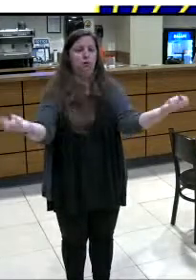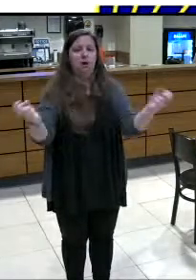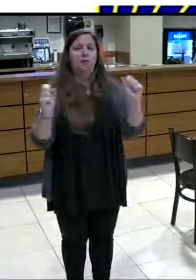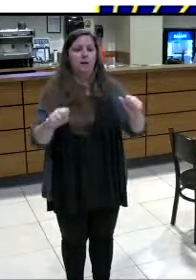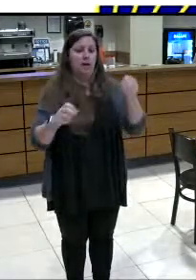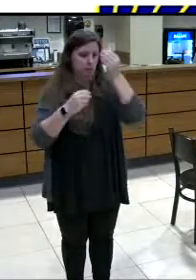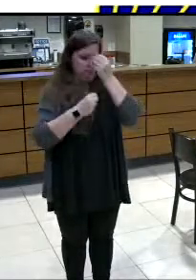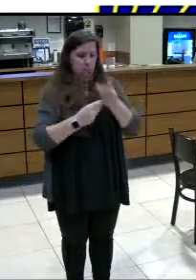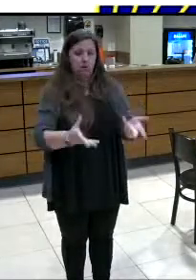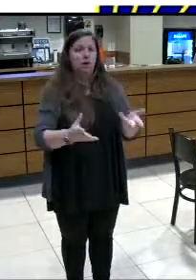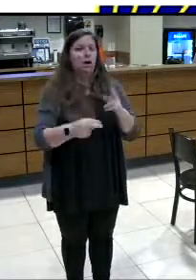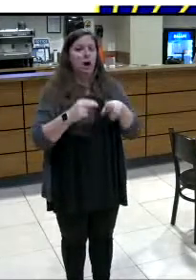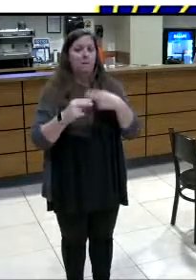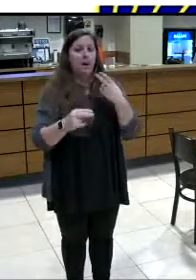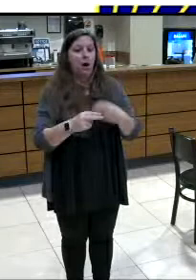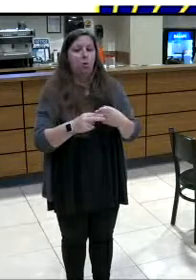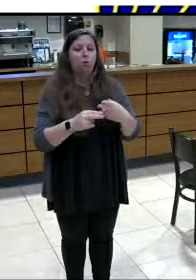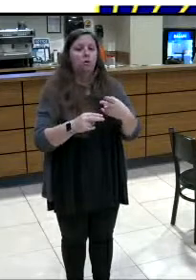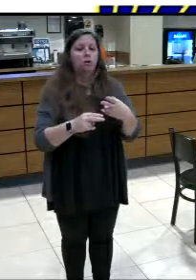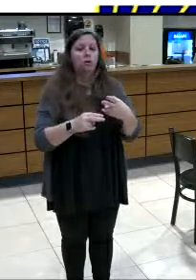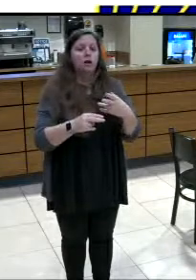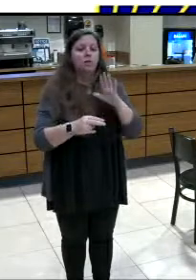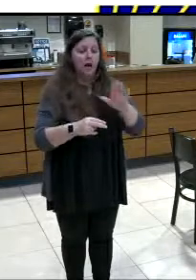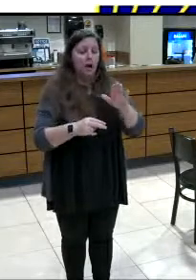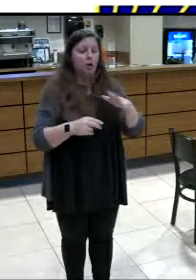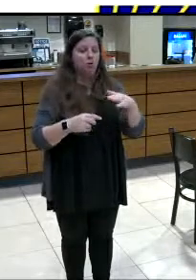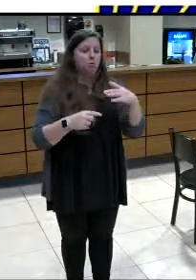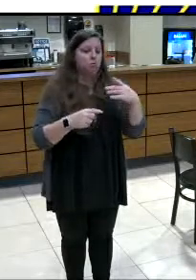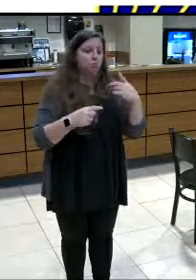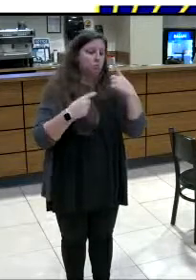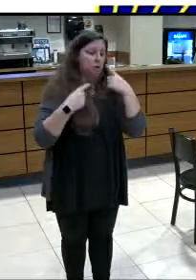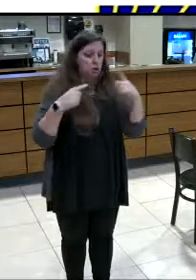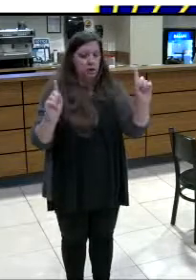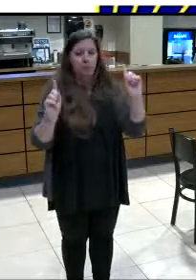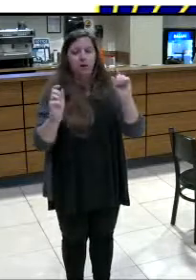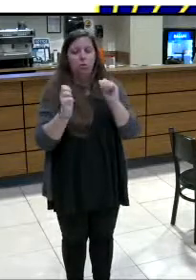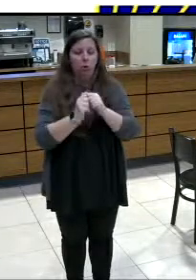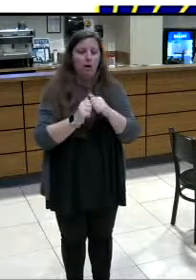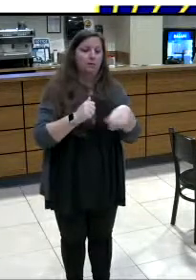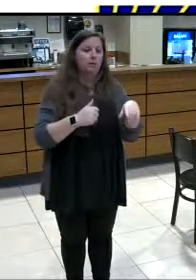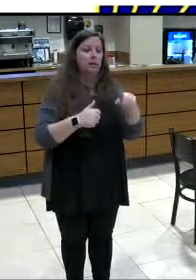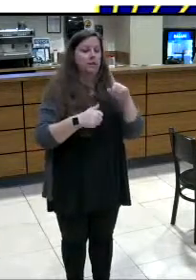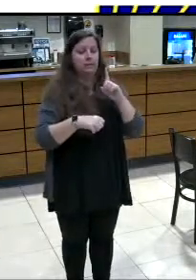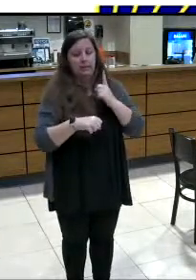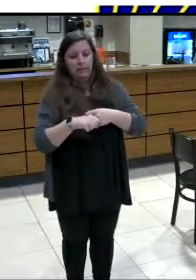and academic data, discipline, culture, and climate.